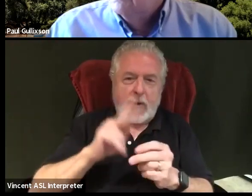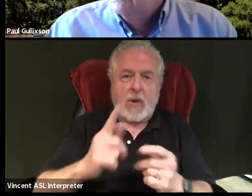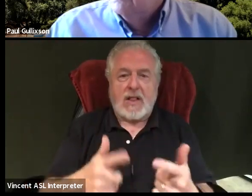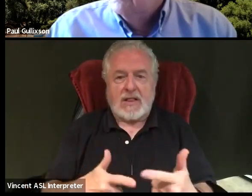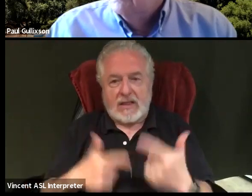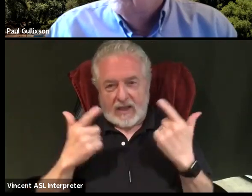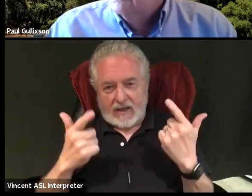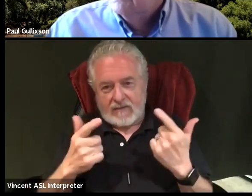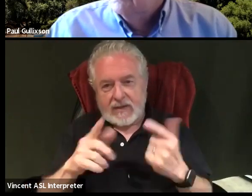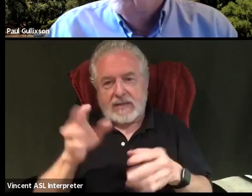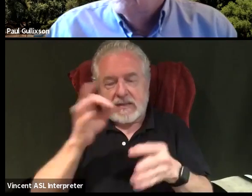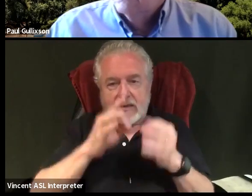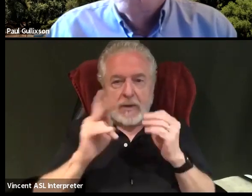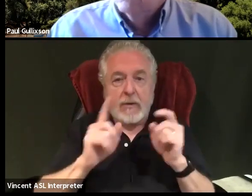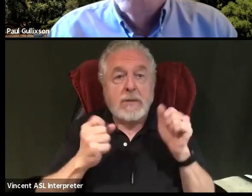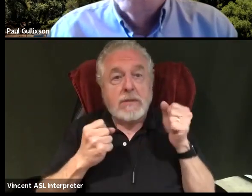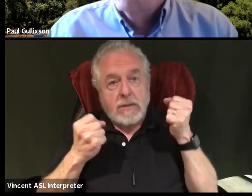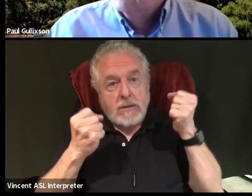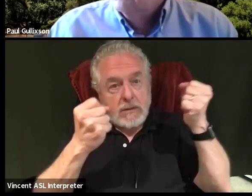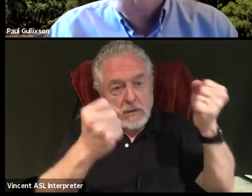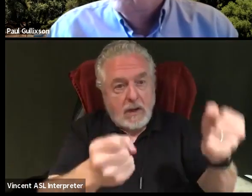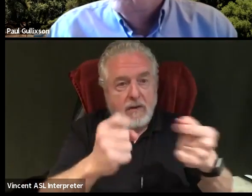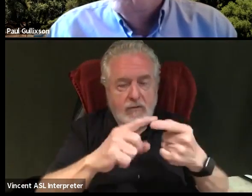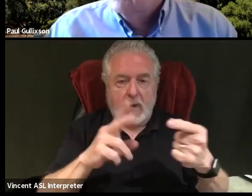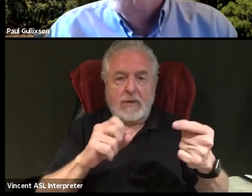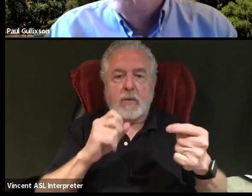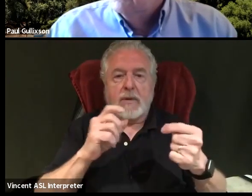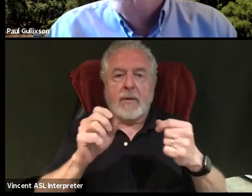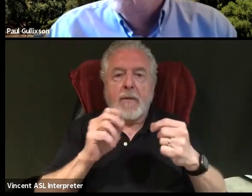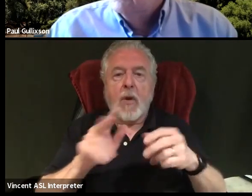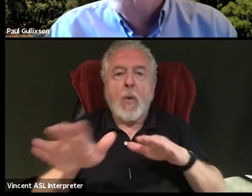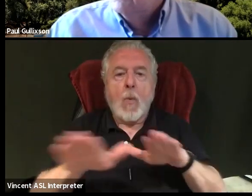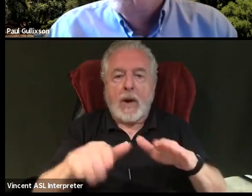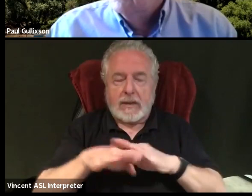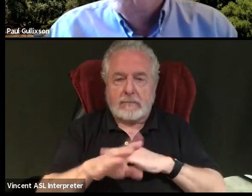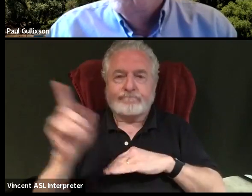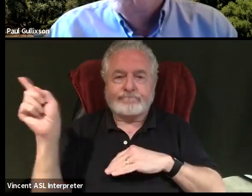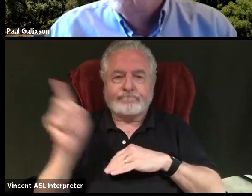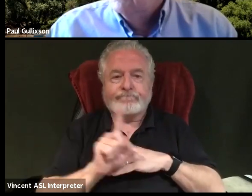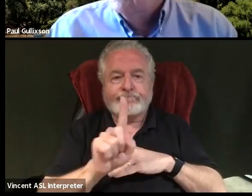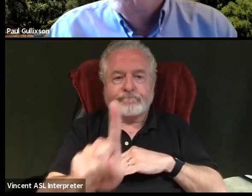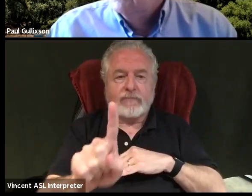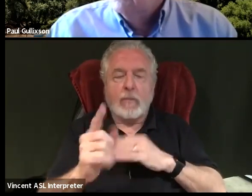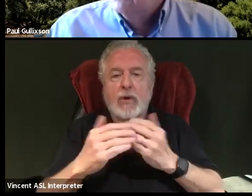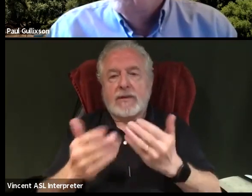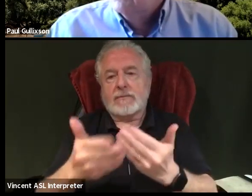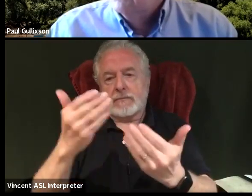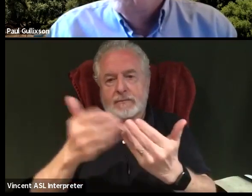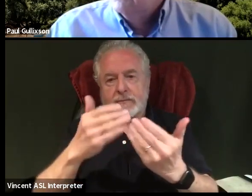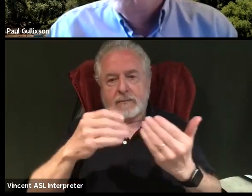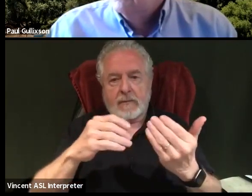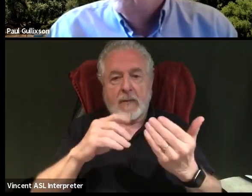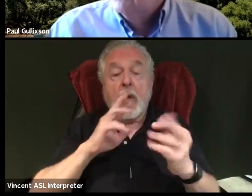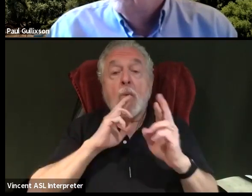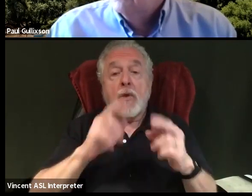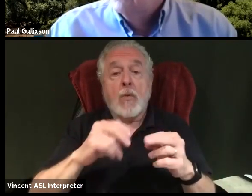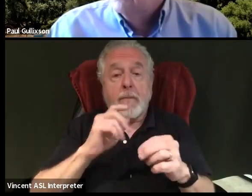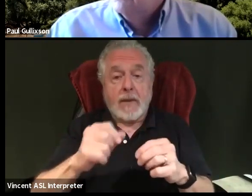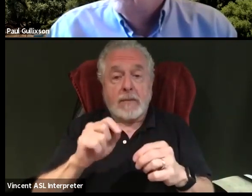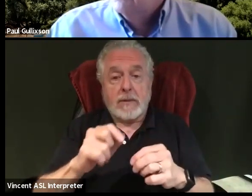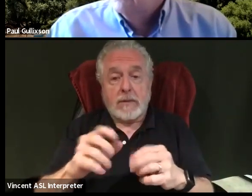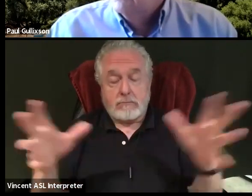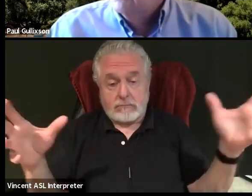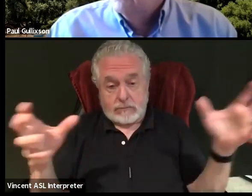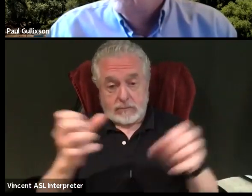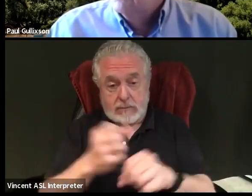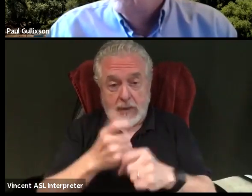live, instead of having people drive to us. We're also enabling walk-ins to make it more convenient. As a result, we're going to be consolidating